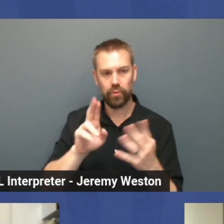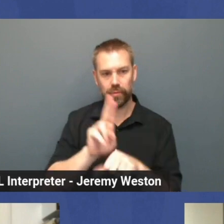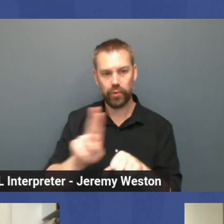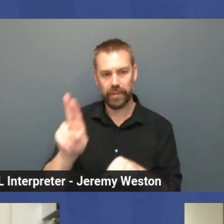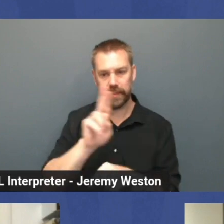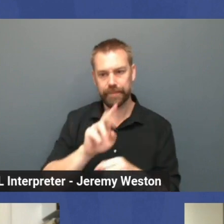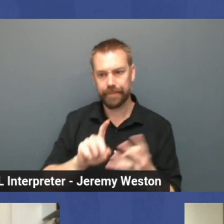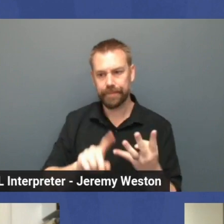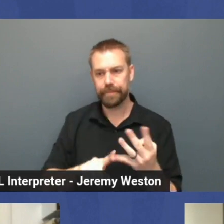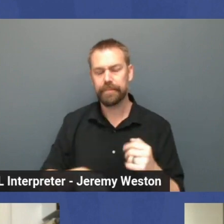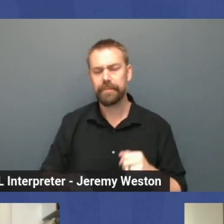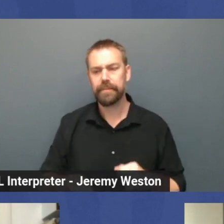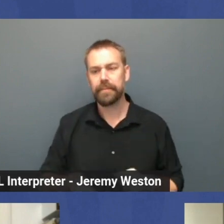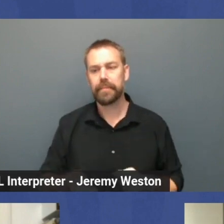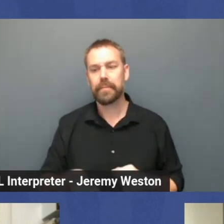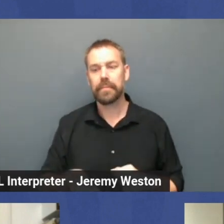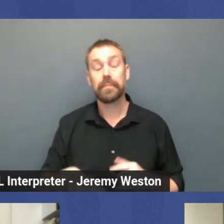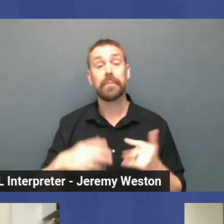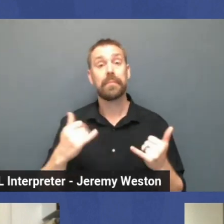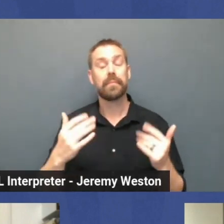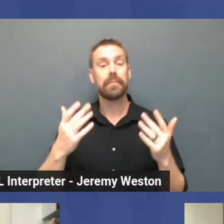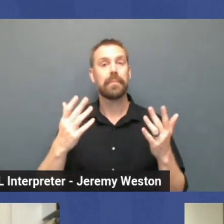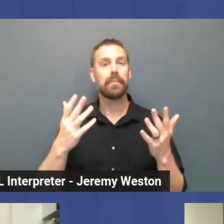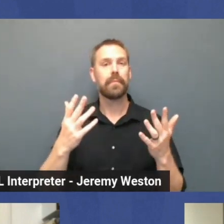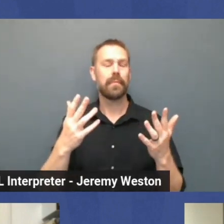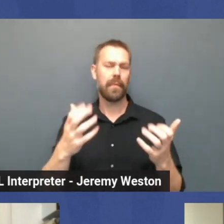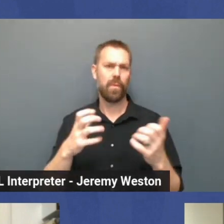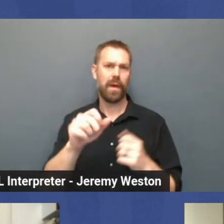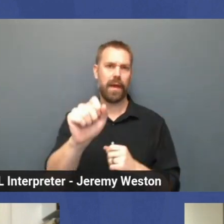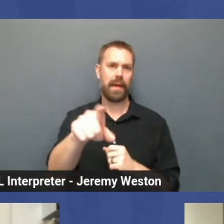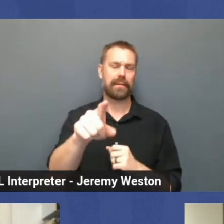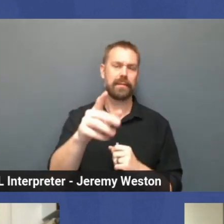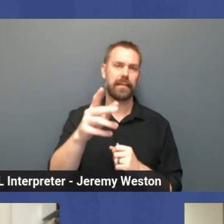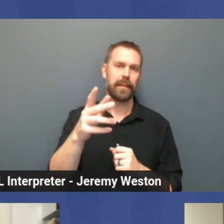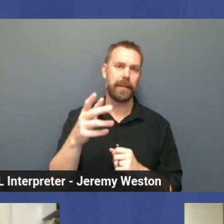So I do want to ask you the same thing.